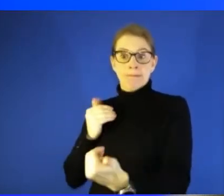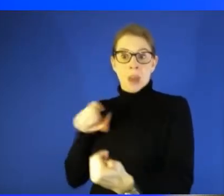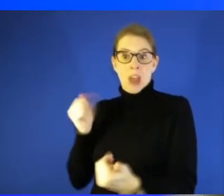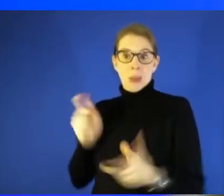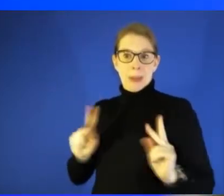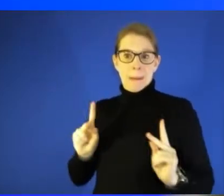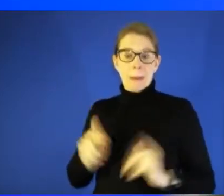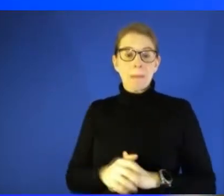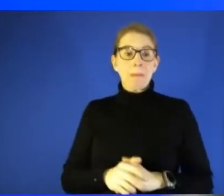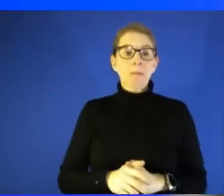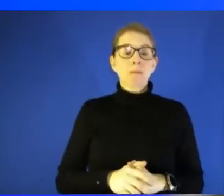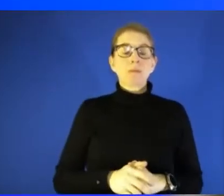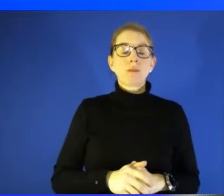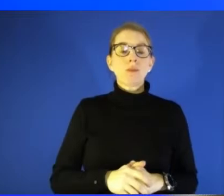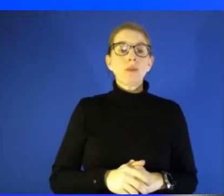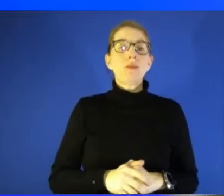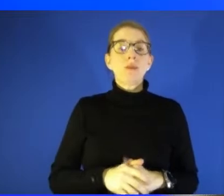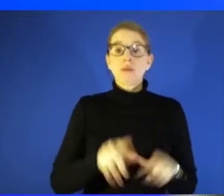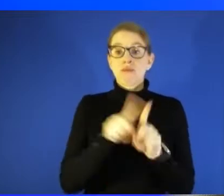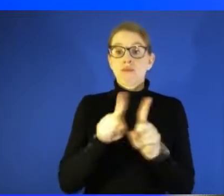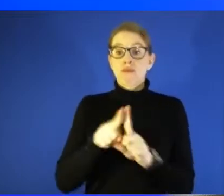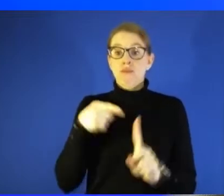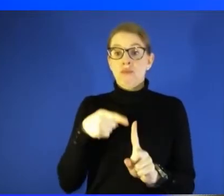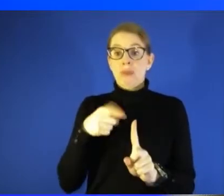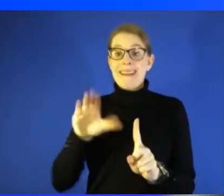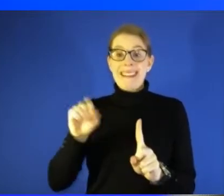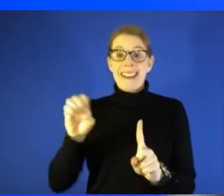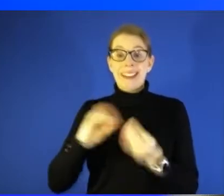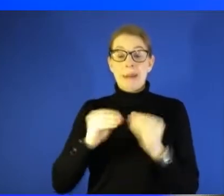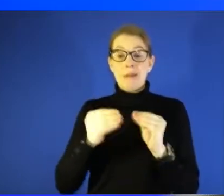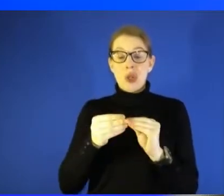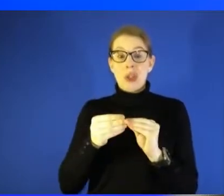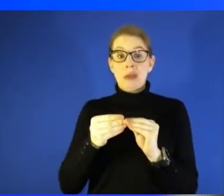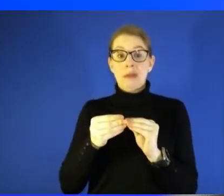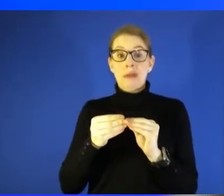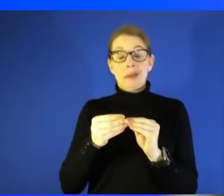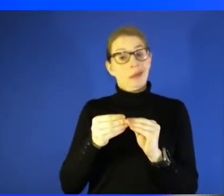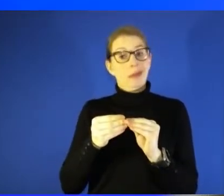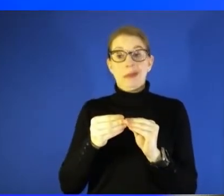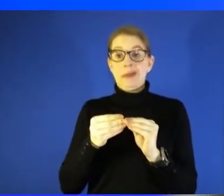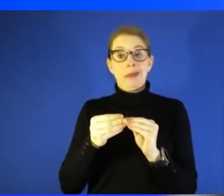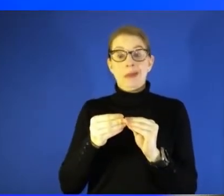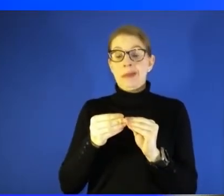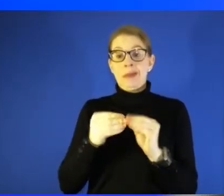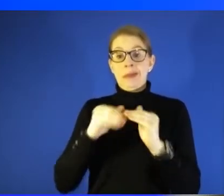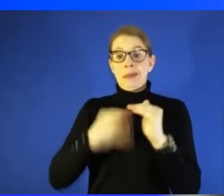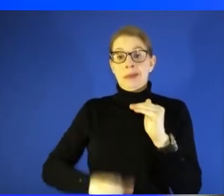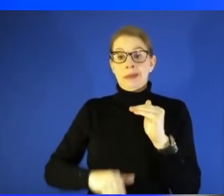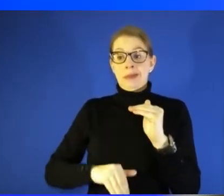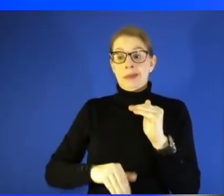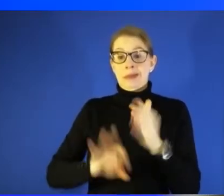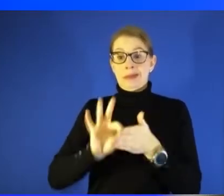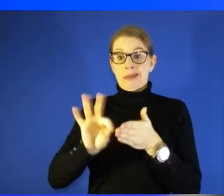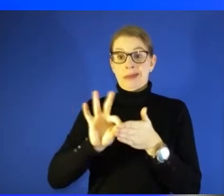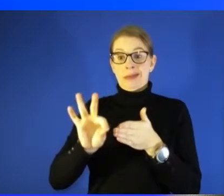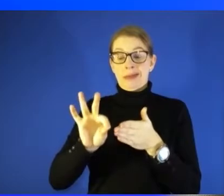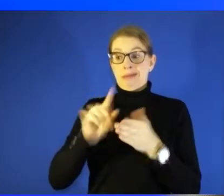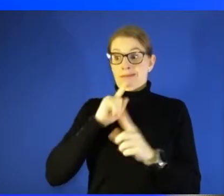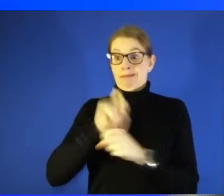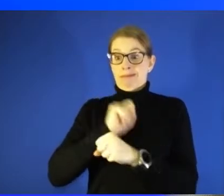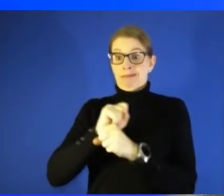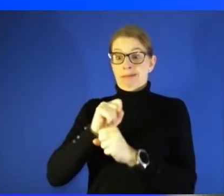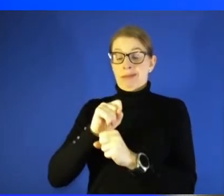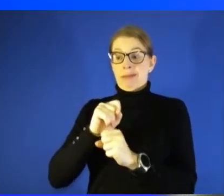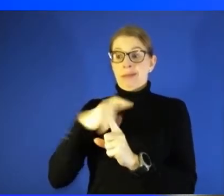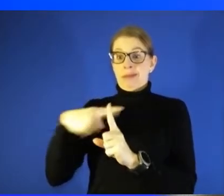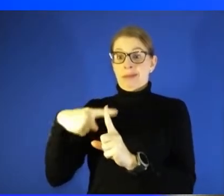to that point, we know that the case numbers are probably grossly under capture the number of true positives in the community because there is so